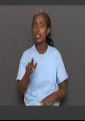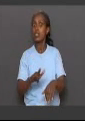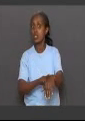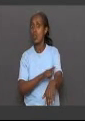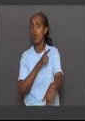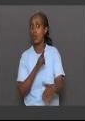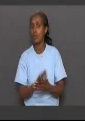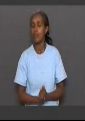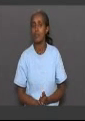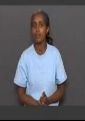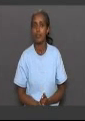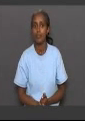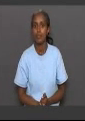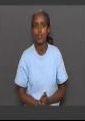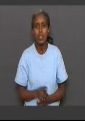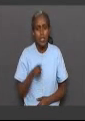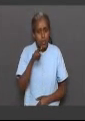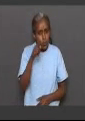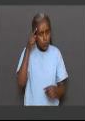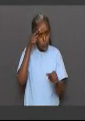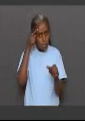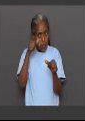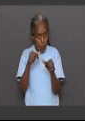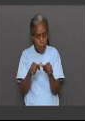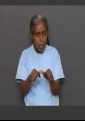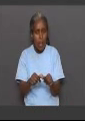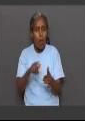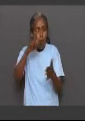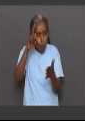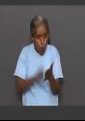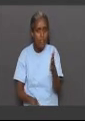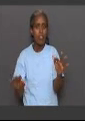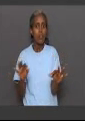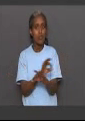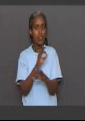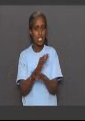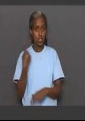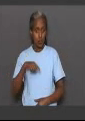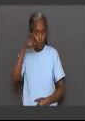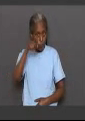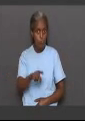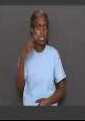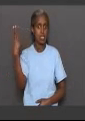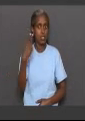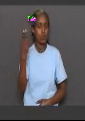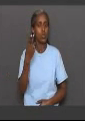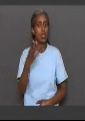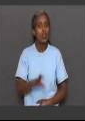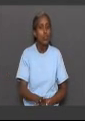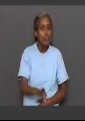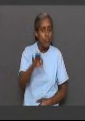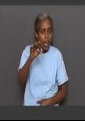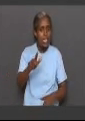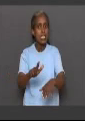long. Do you remember what function we must use to find